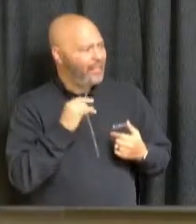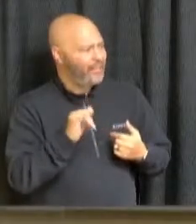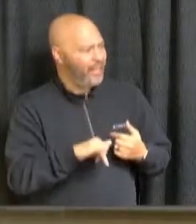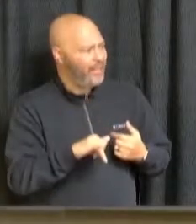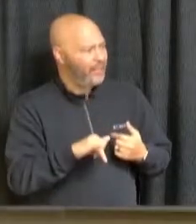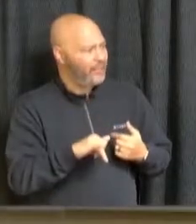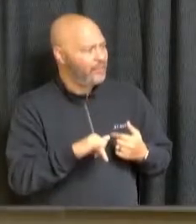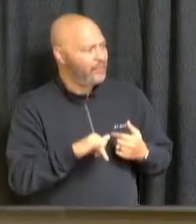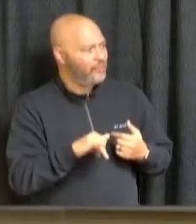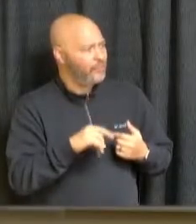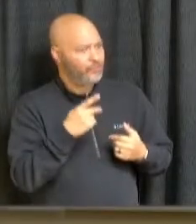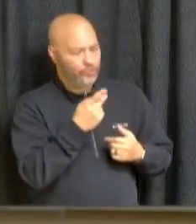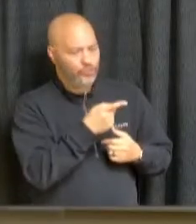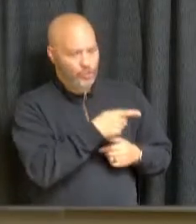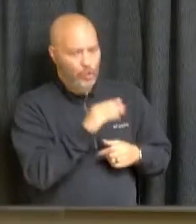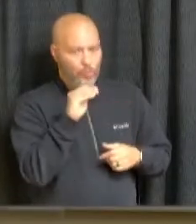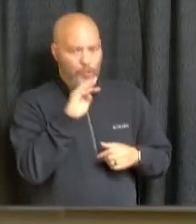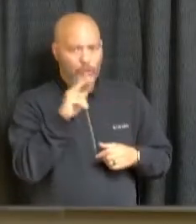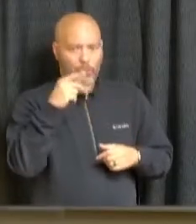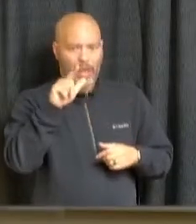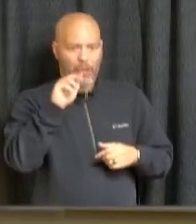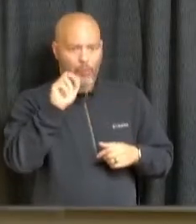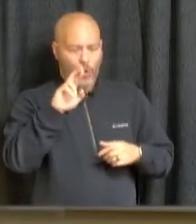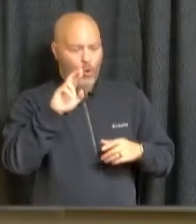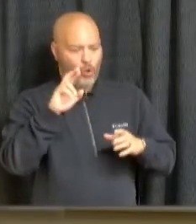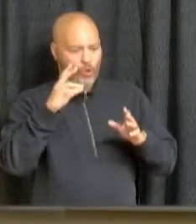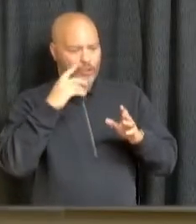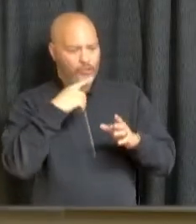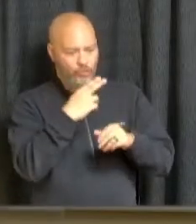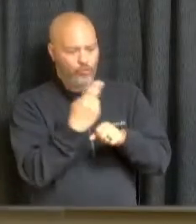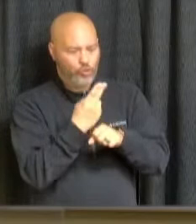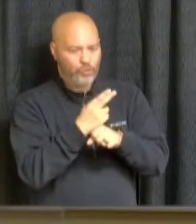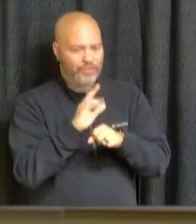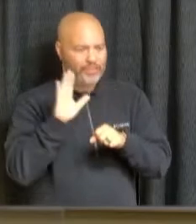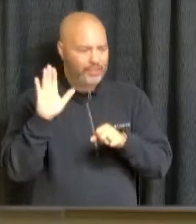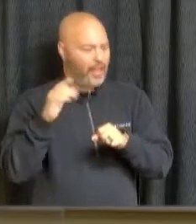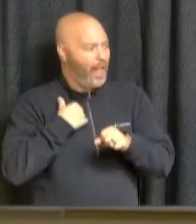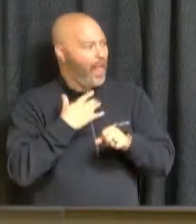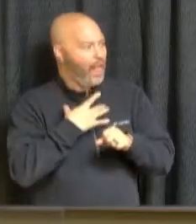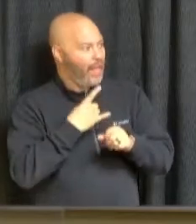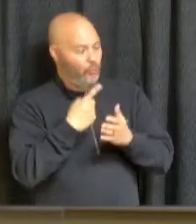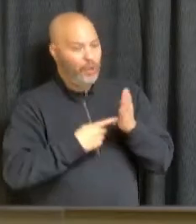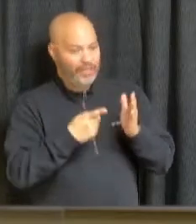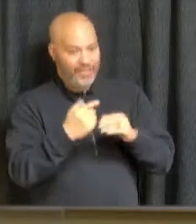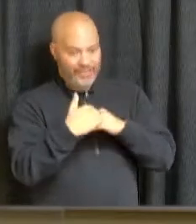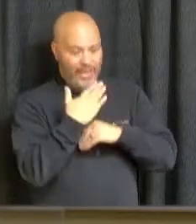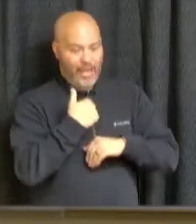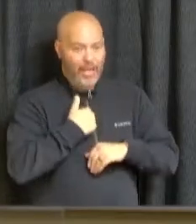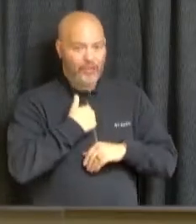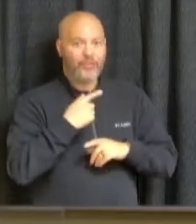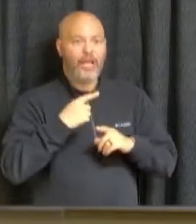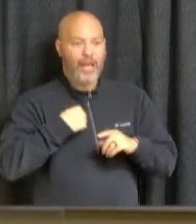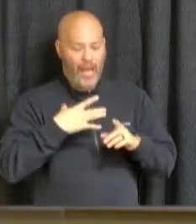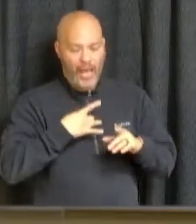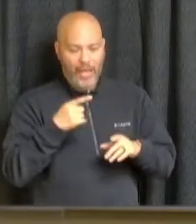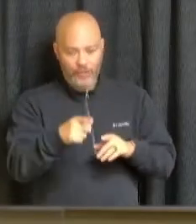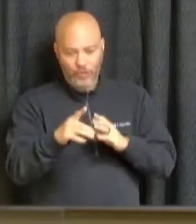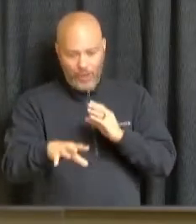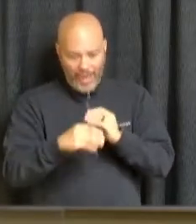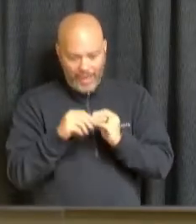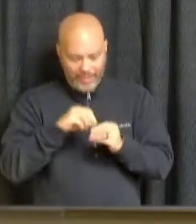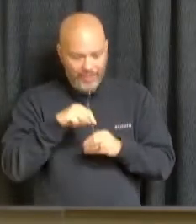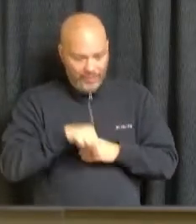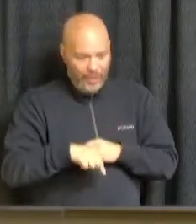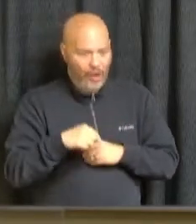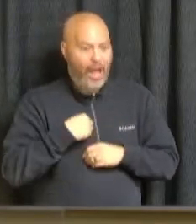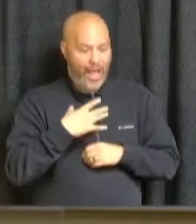it's basically you and Mr. Palmore got together and made it because you used his, I liked what he sent us today. I like that you added it in here.